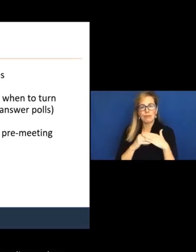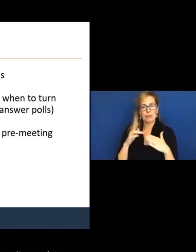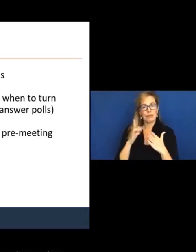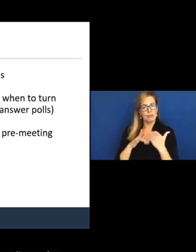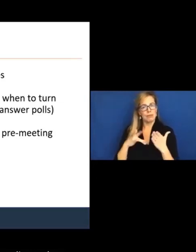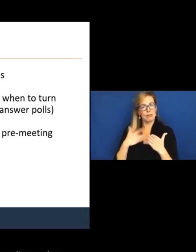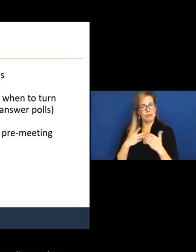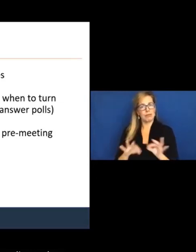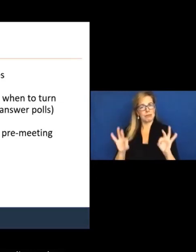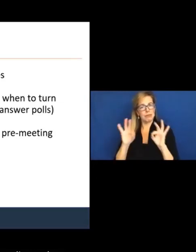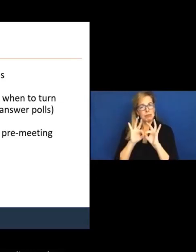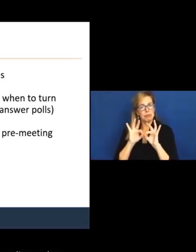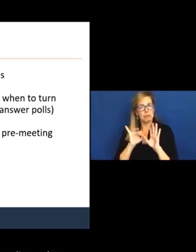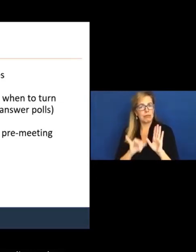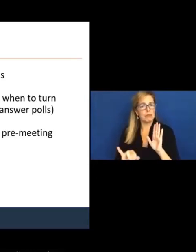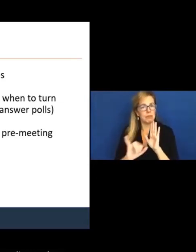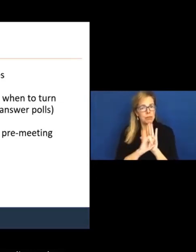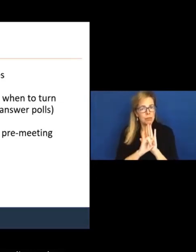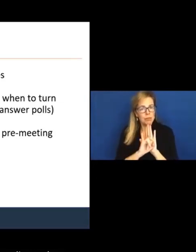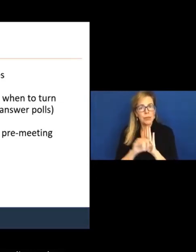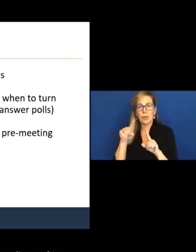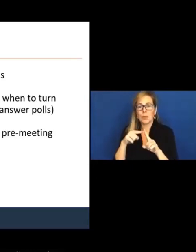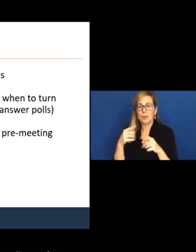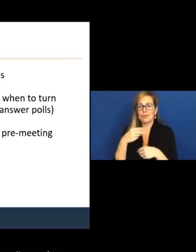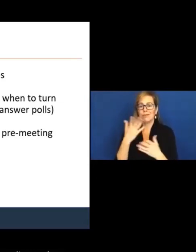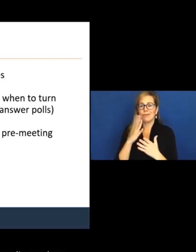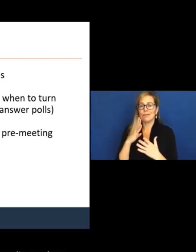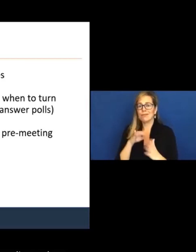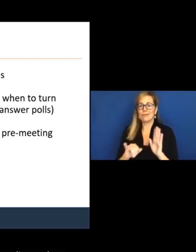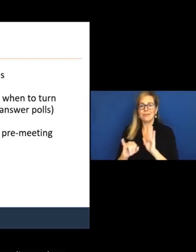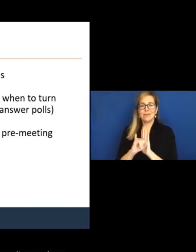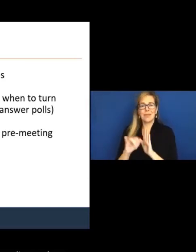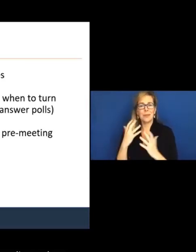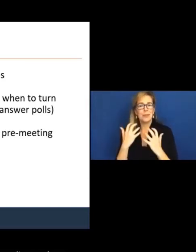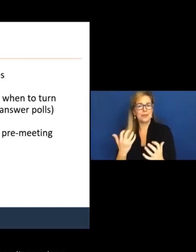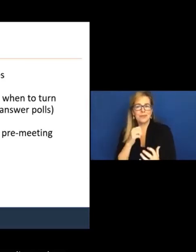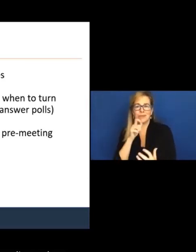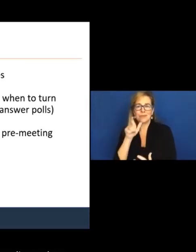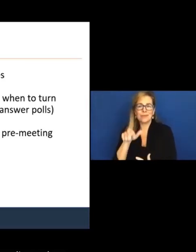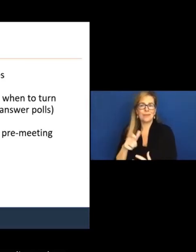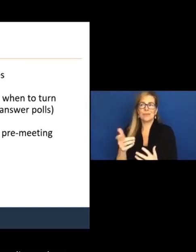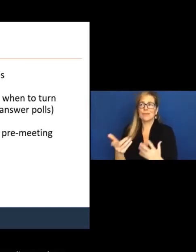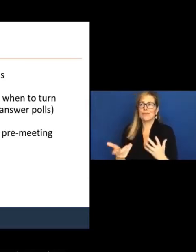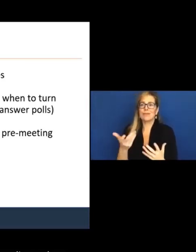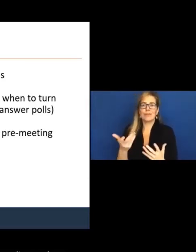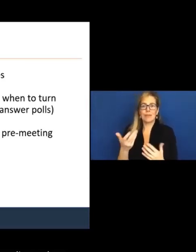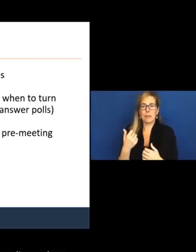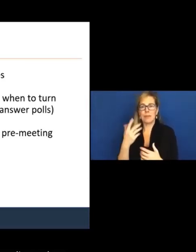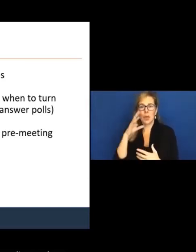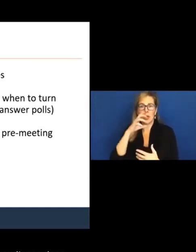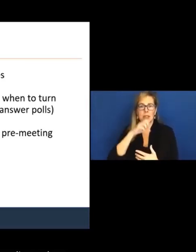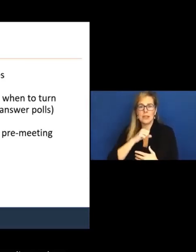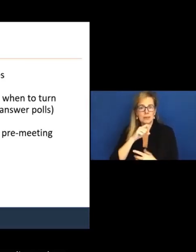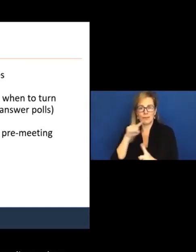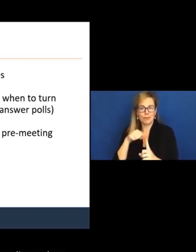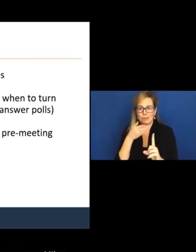when you provide your identities, your audience does not have to make assumptions about